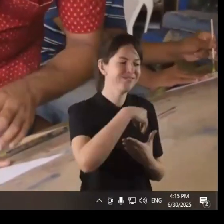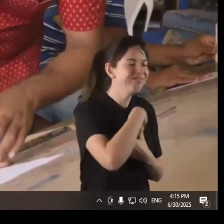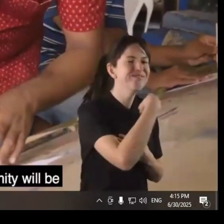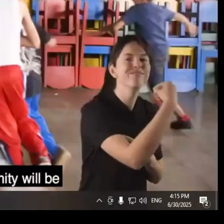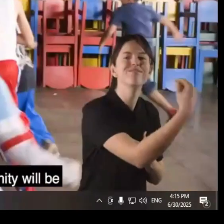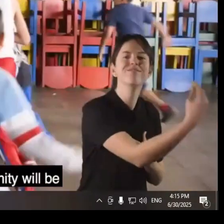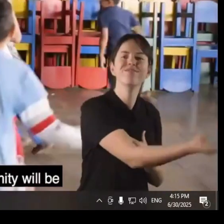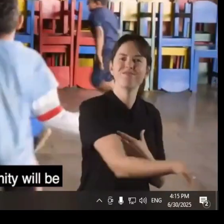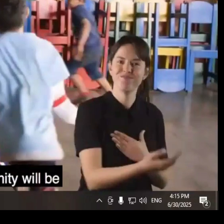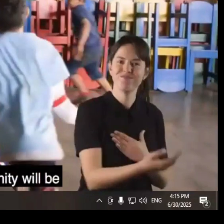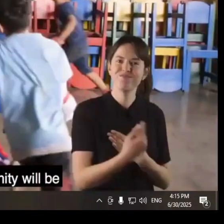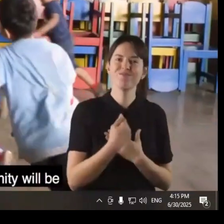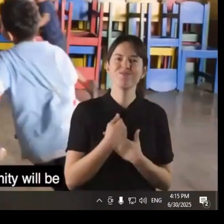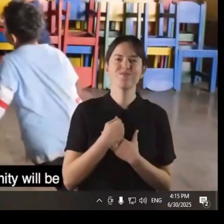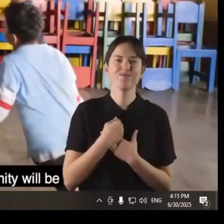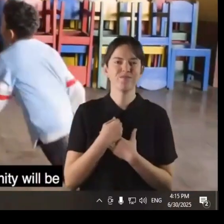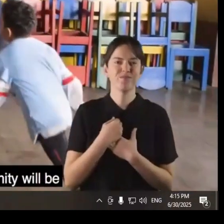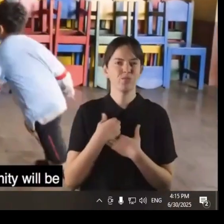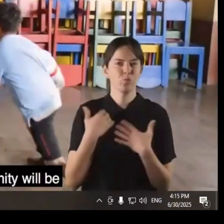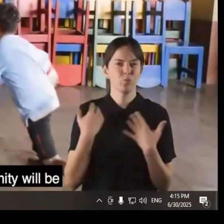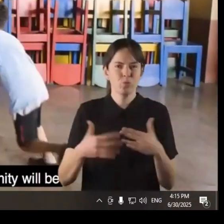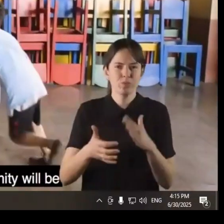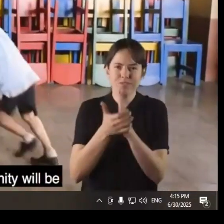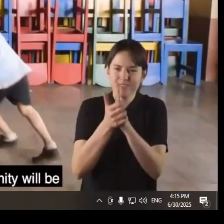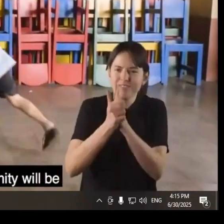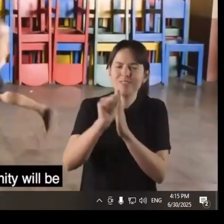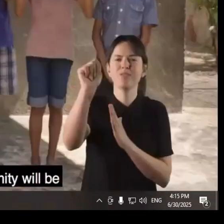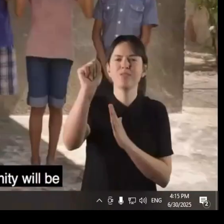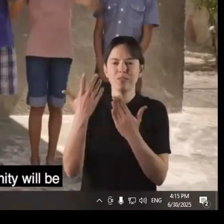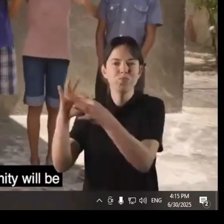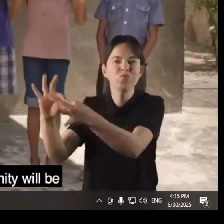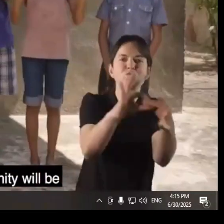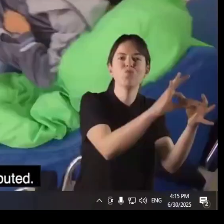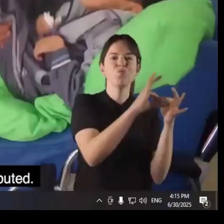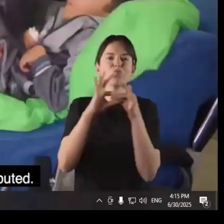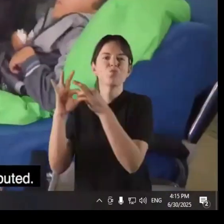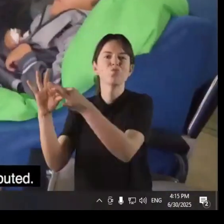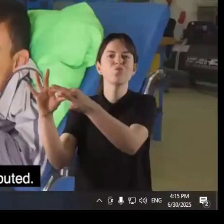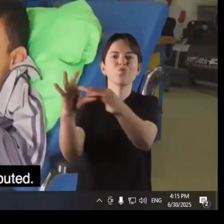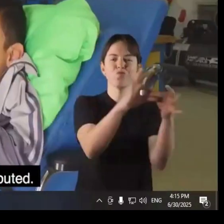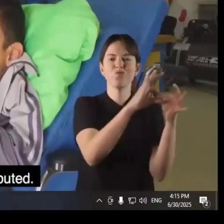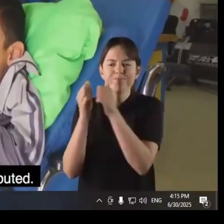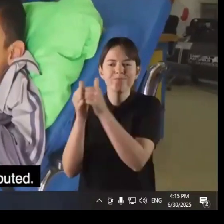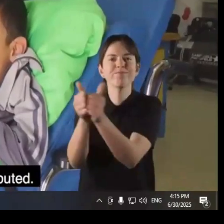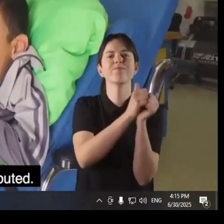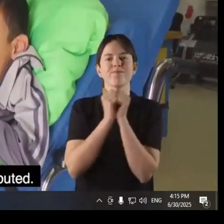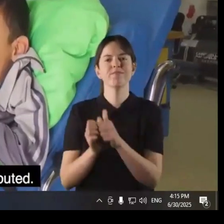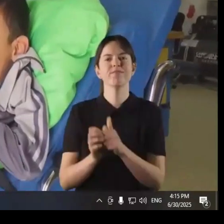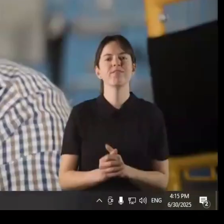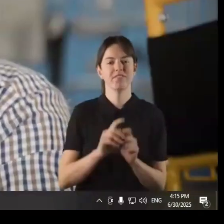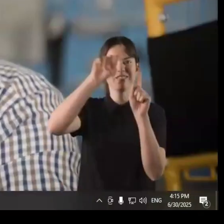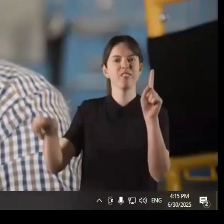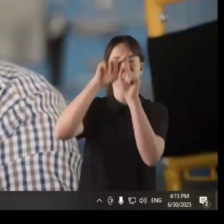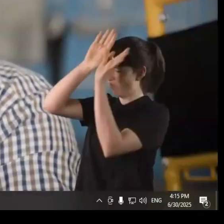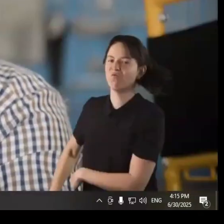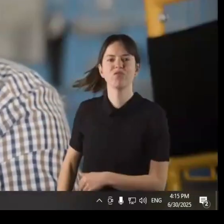make. Imagine how much richer every community will be. When my skills and talents are contributed, let's end